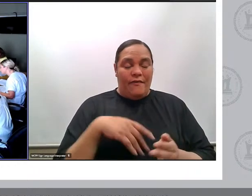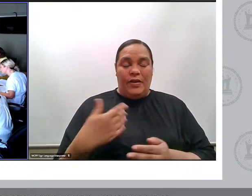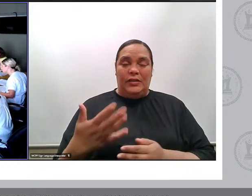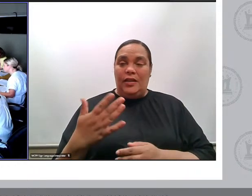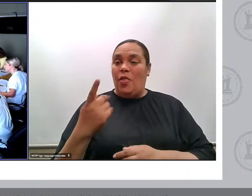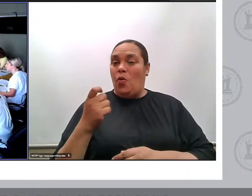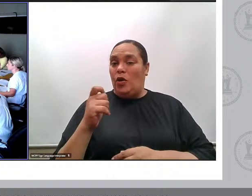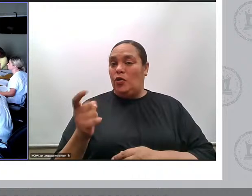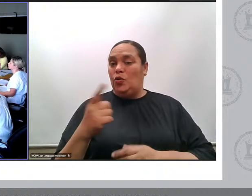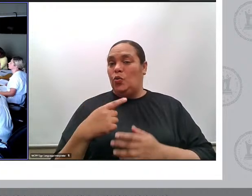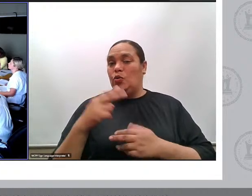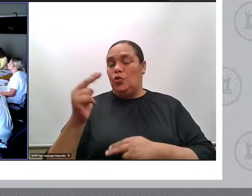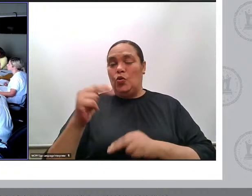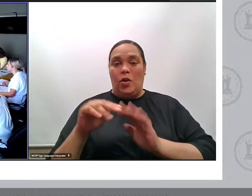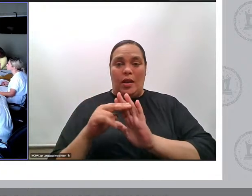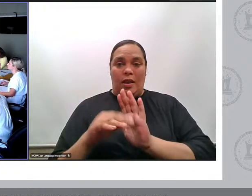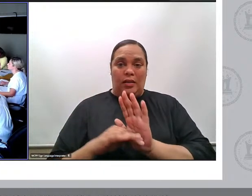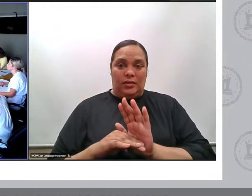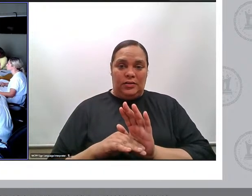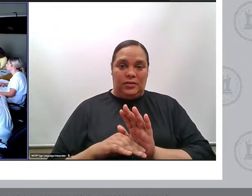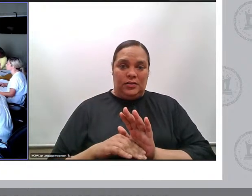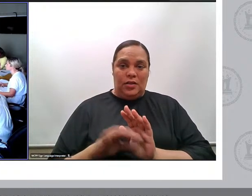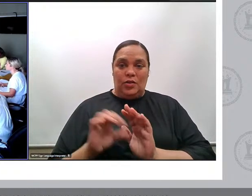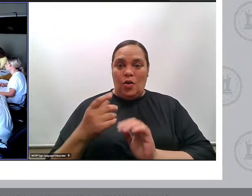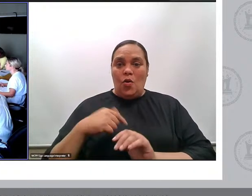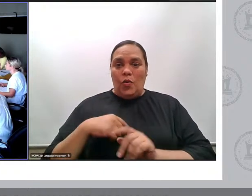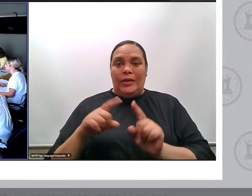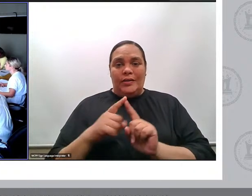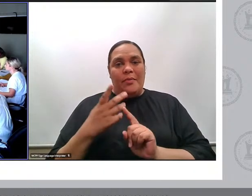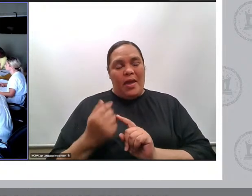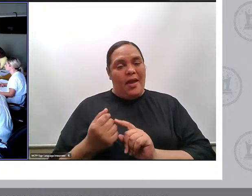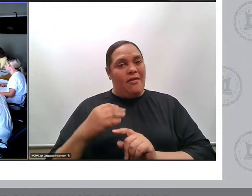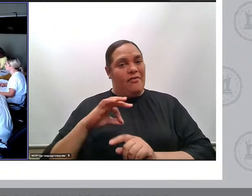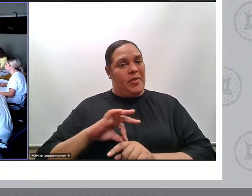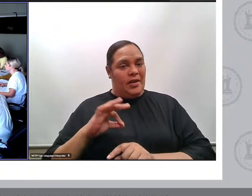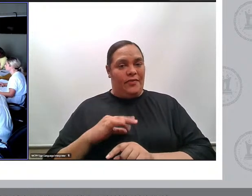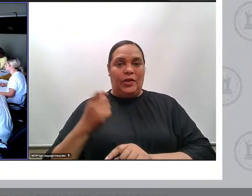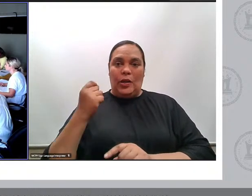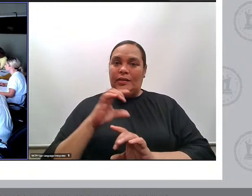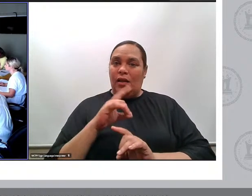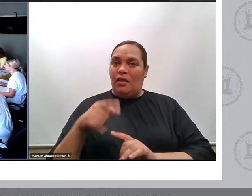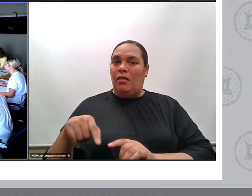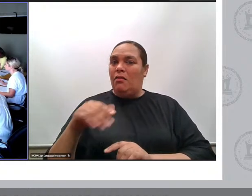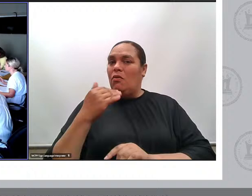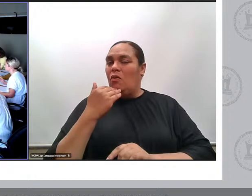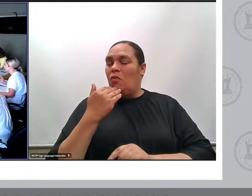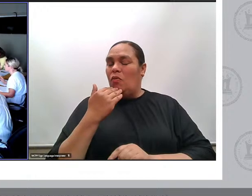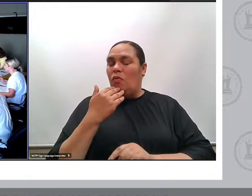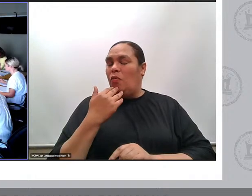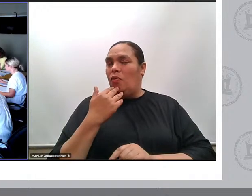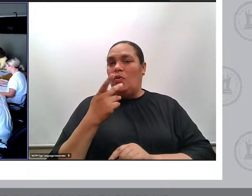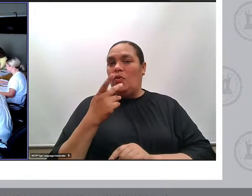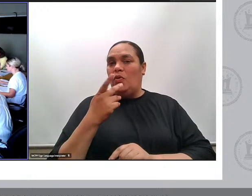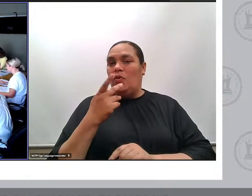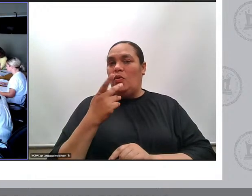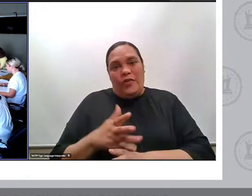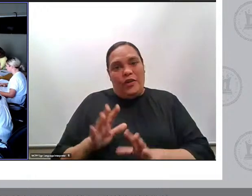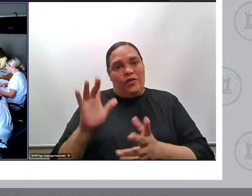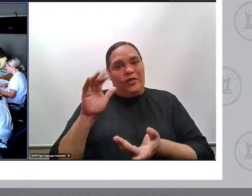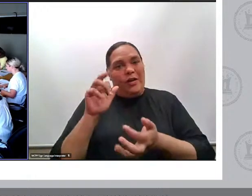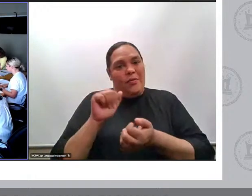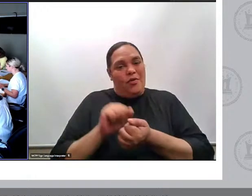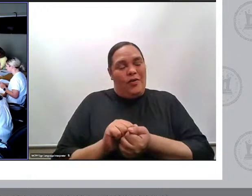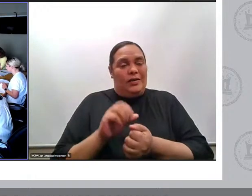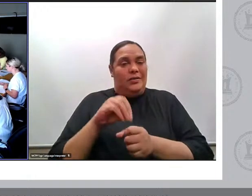that you would have shortlisted, so that we also have a benefit of those that, as you had already summarized